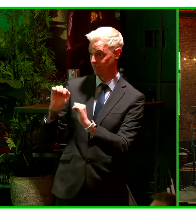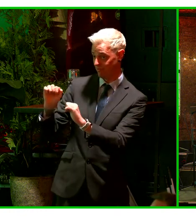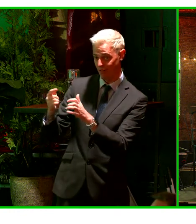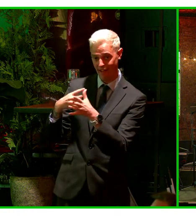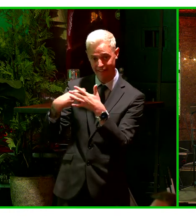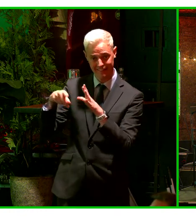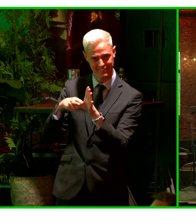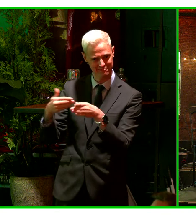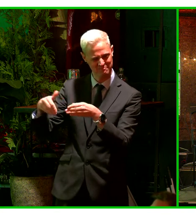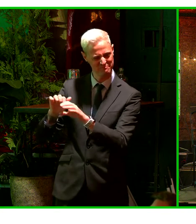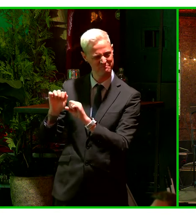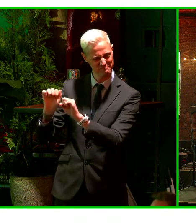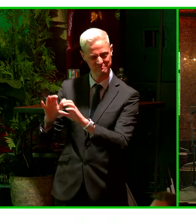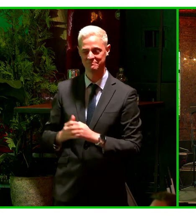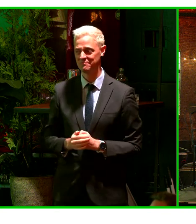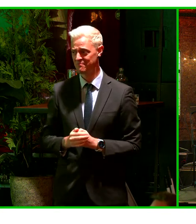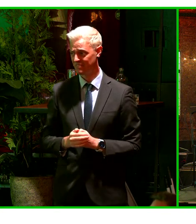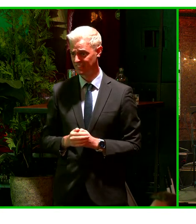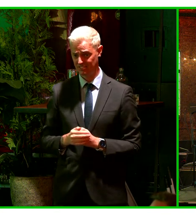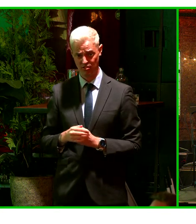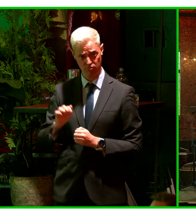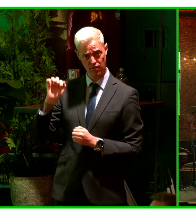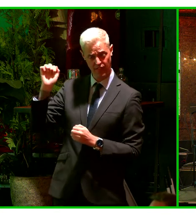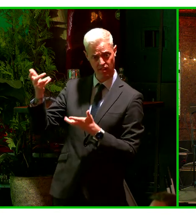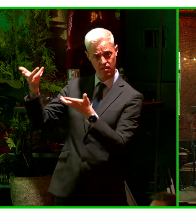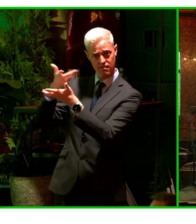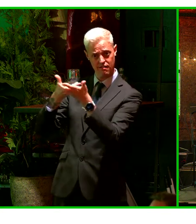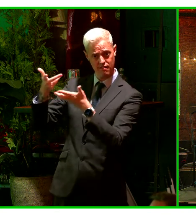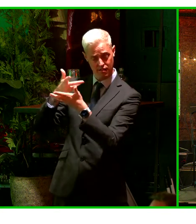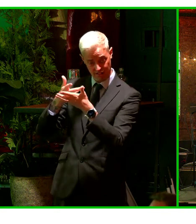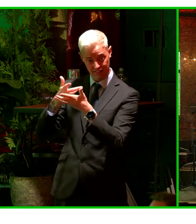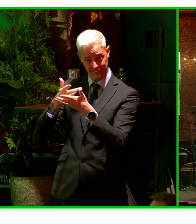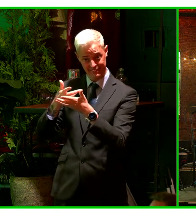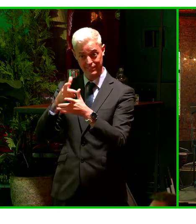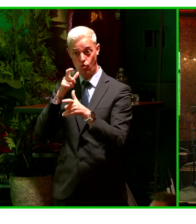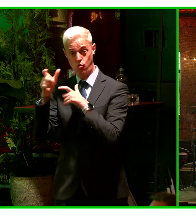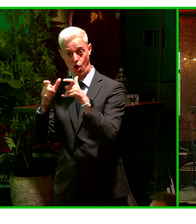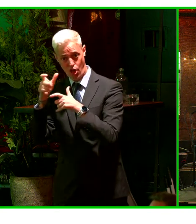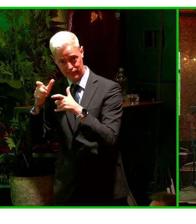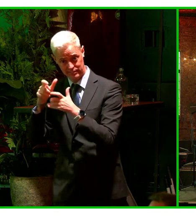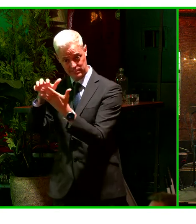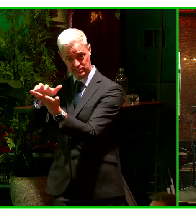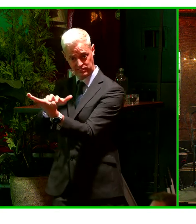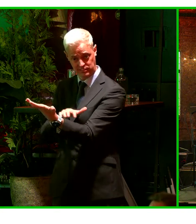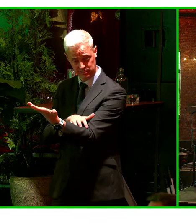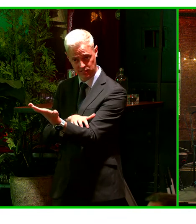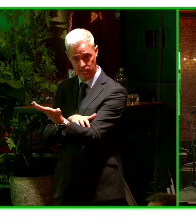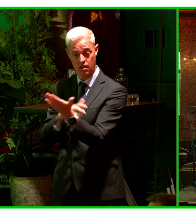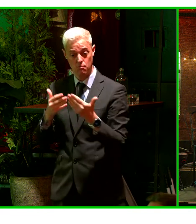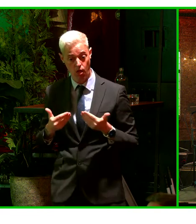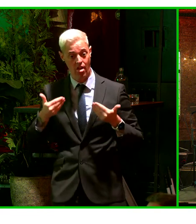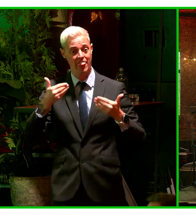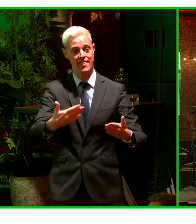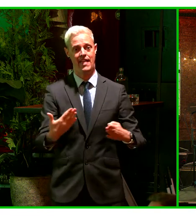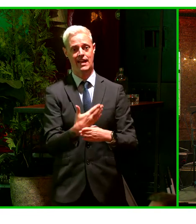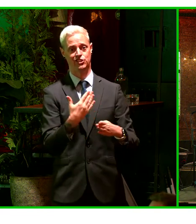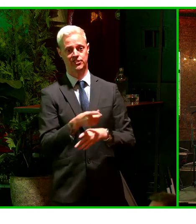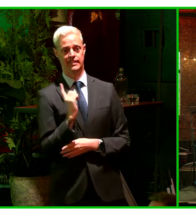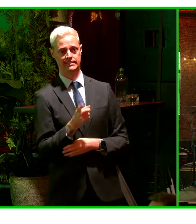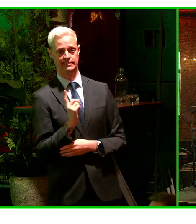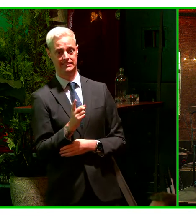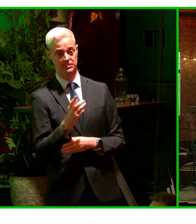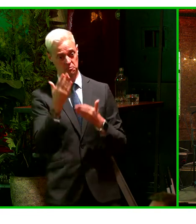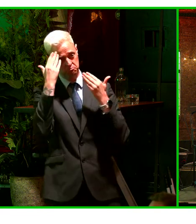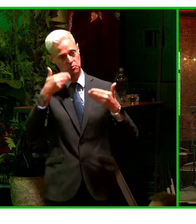fine words butter no parsnips. Yep. And the test is going to be not the fine words, but what then actually happens on the ground. And the jury's